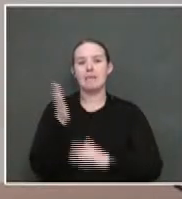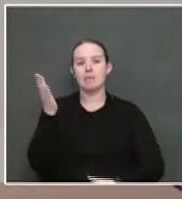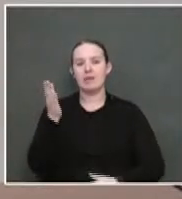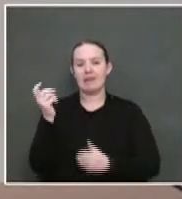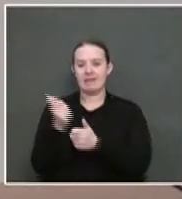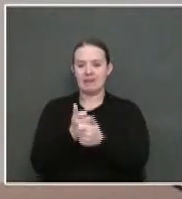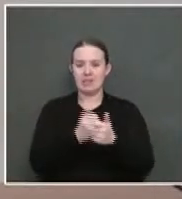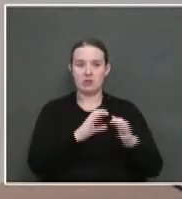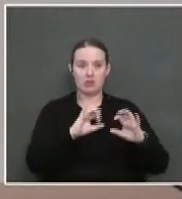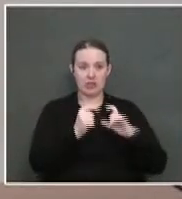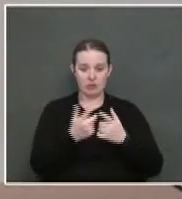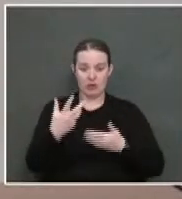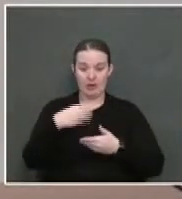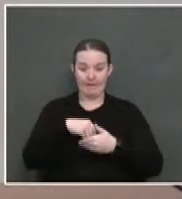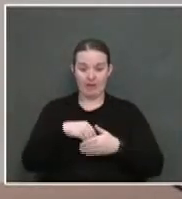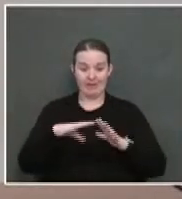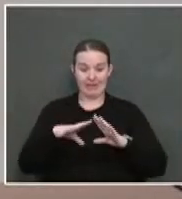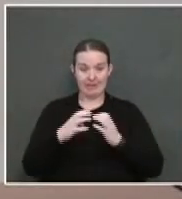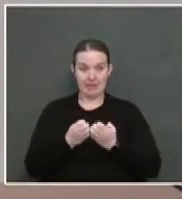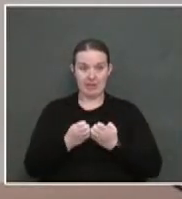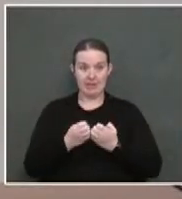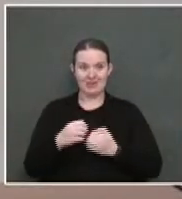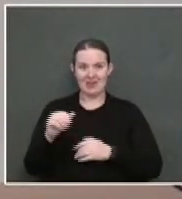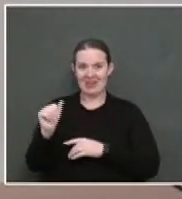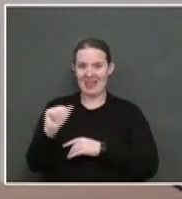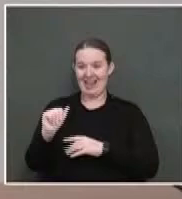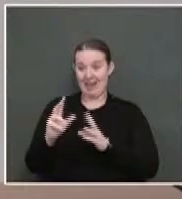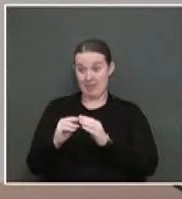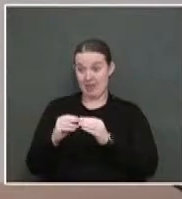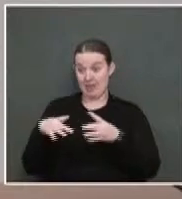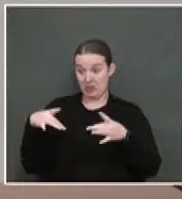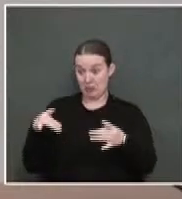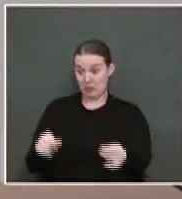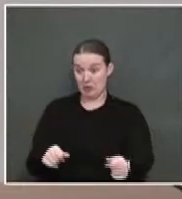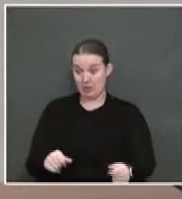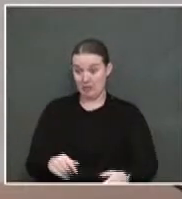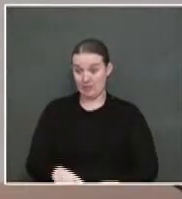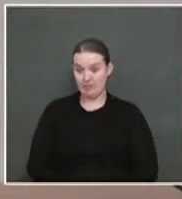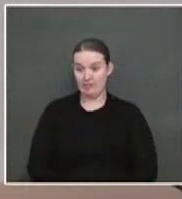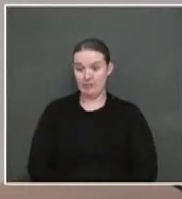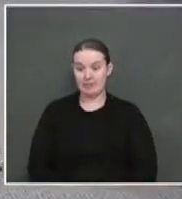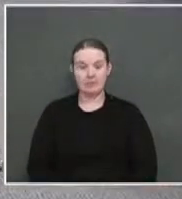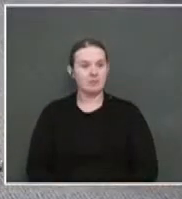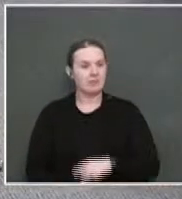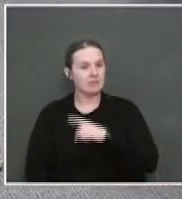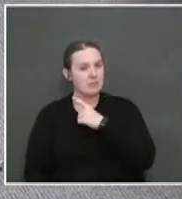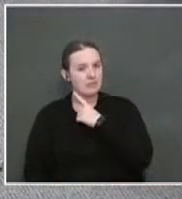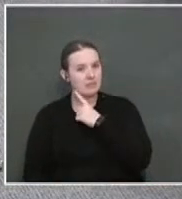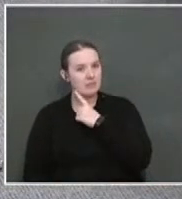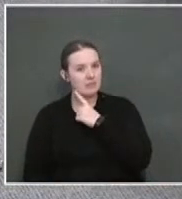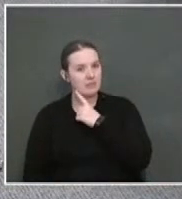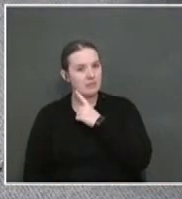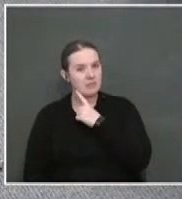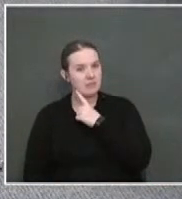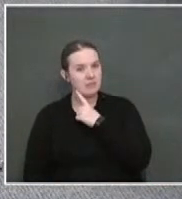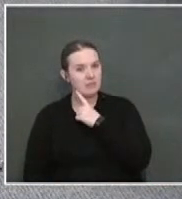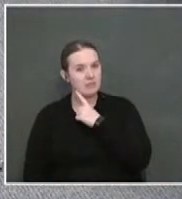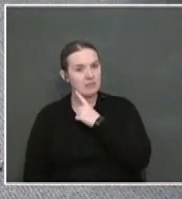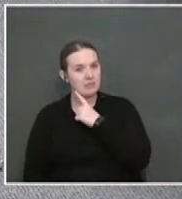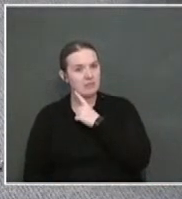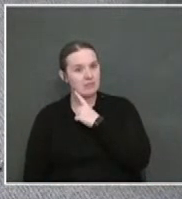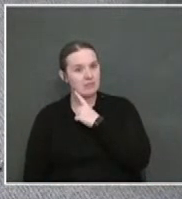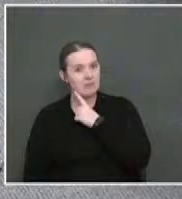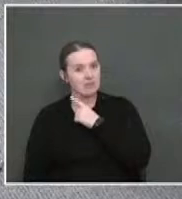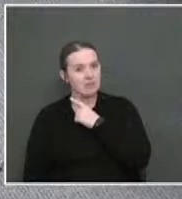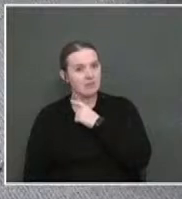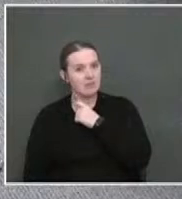individual council members that aren't on this committee, just so A session is smooth. And thank you, thank you to everybody. This is a big deal. Get on the mic. I do